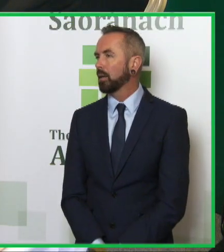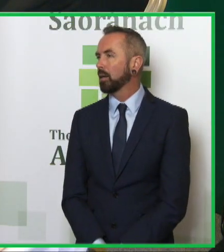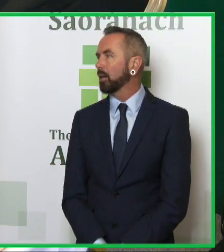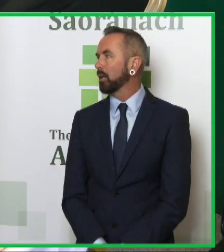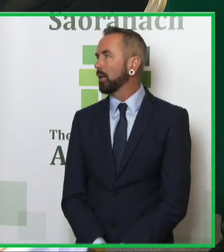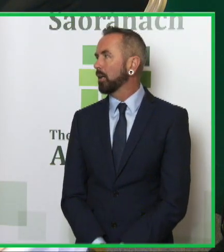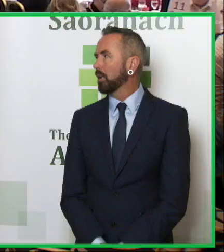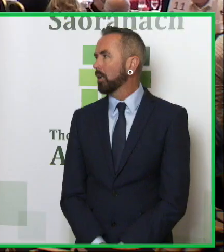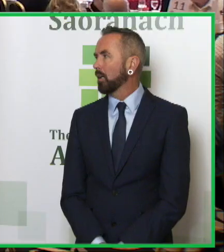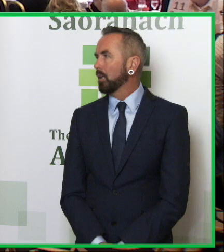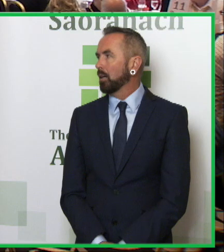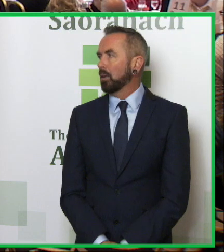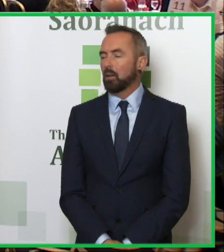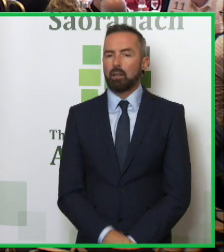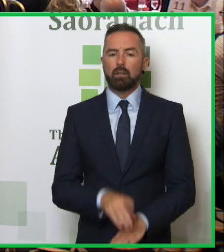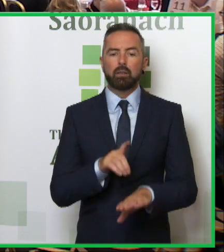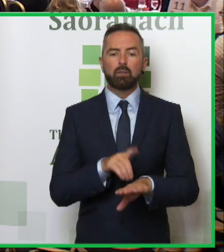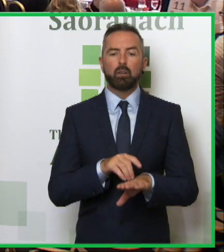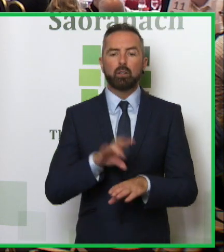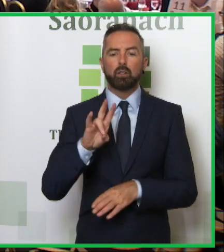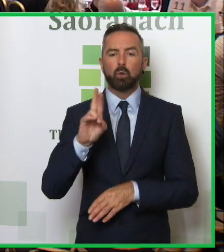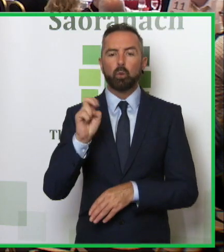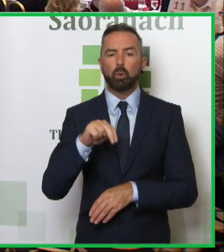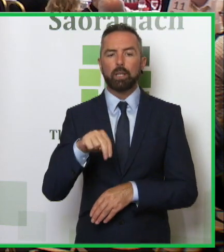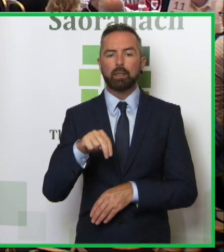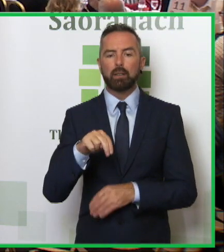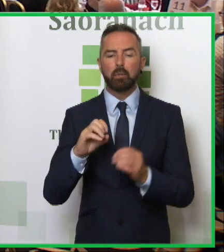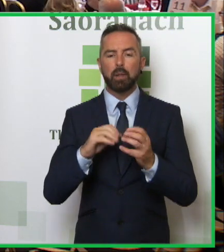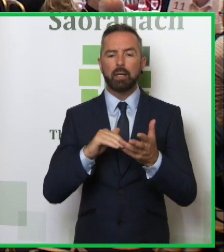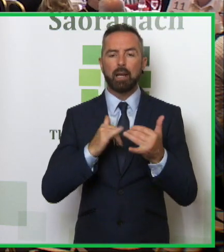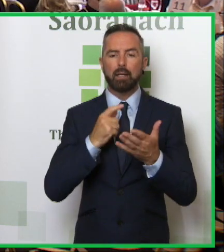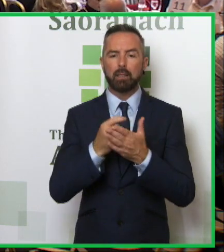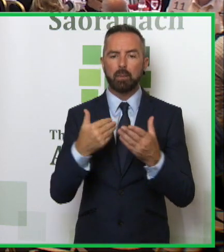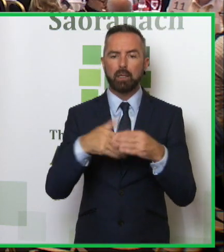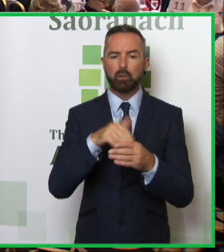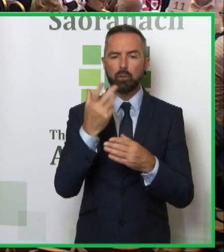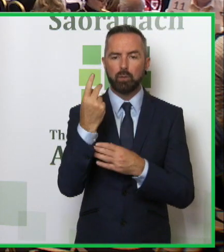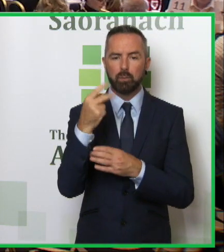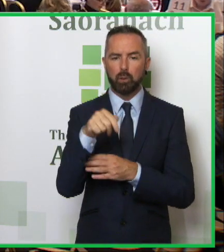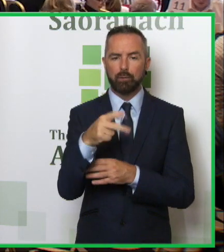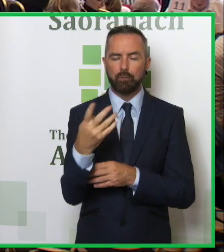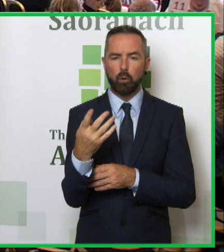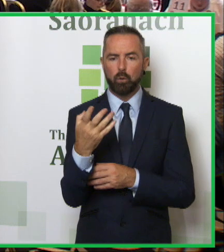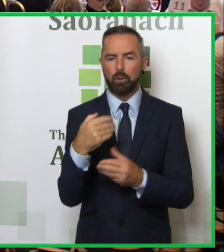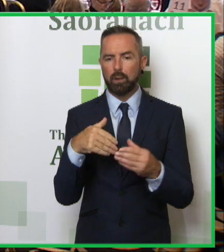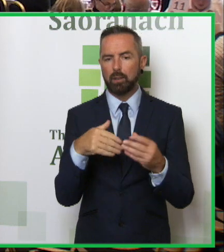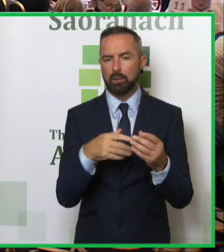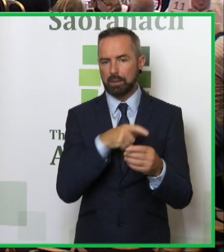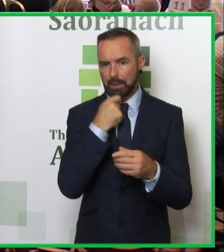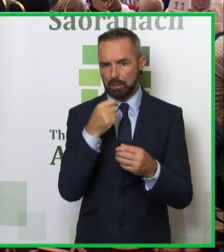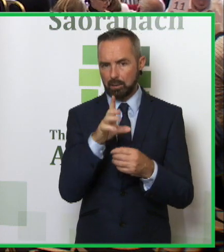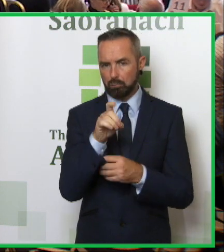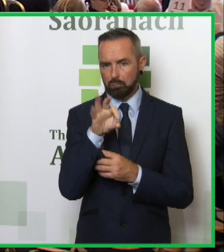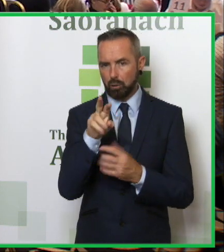Dr. Orla Quinn the last time recommended to us at our table that we include in 3.4 that drug use is